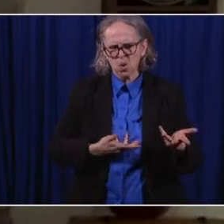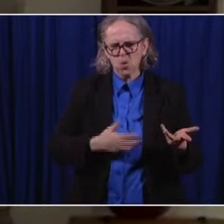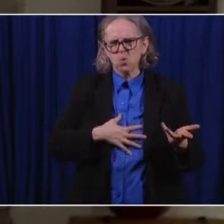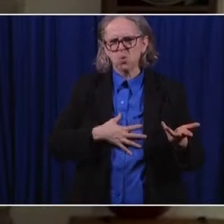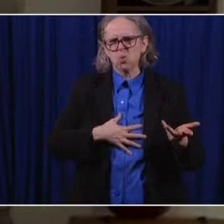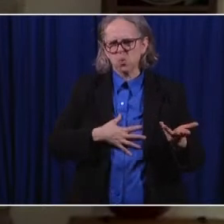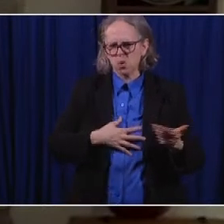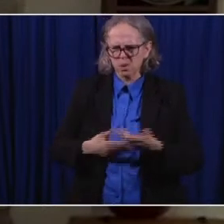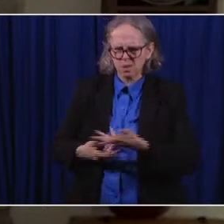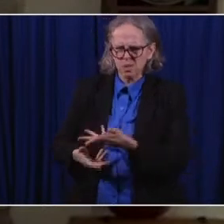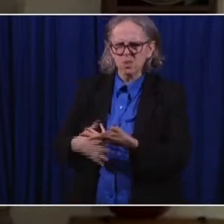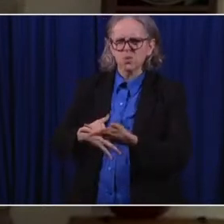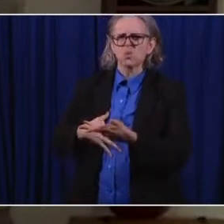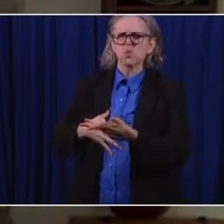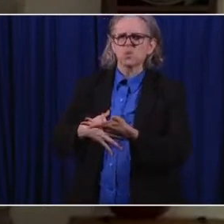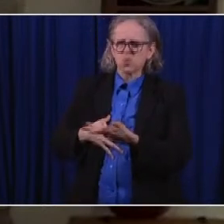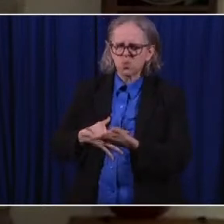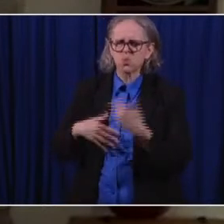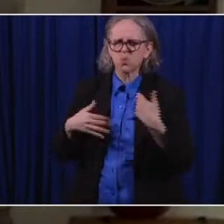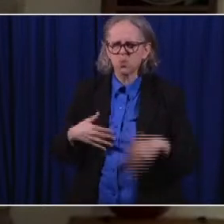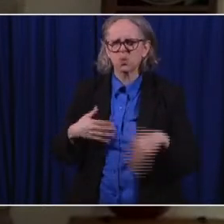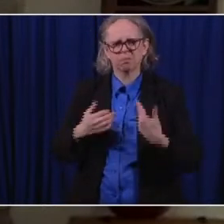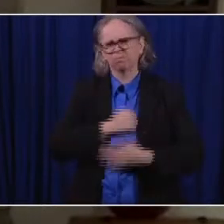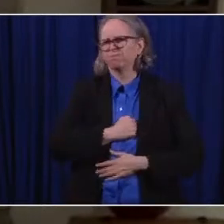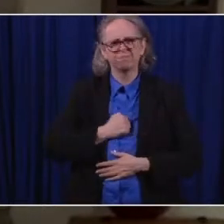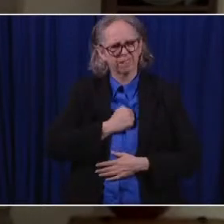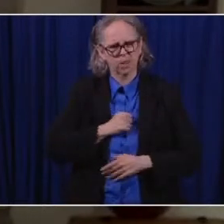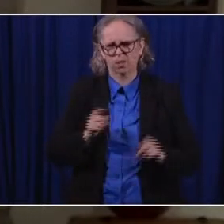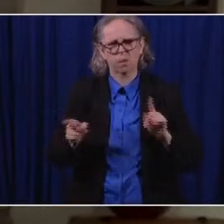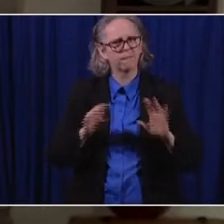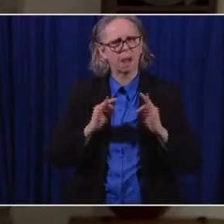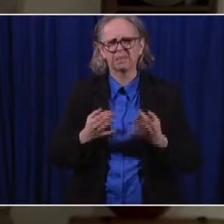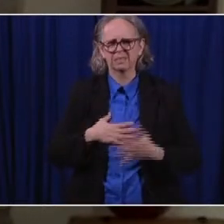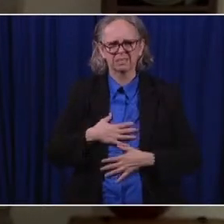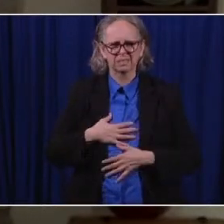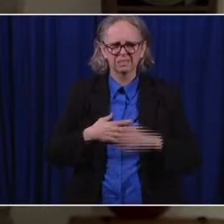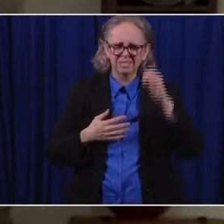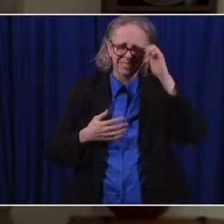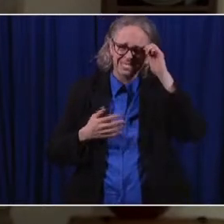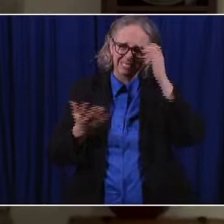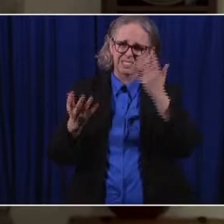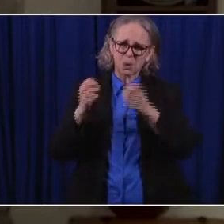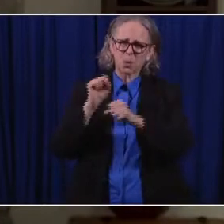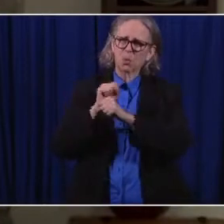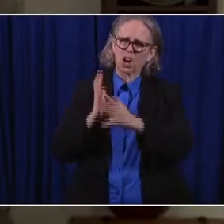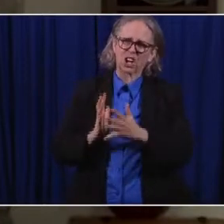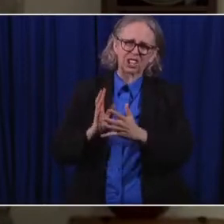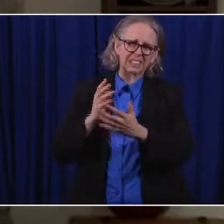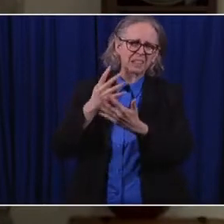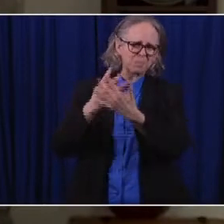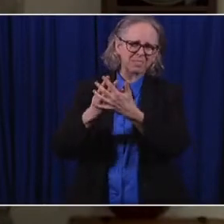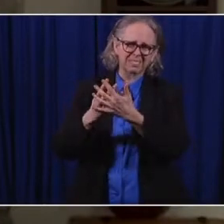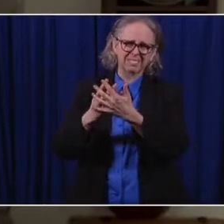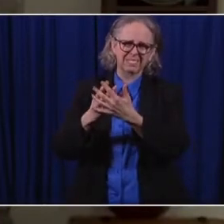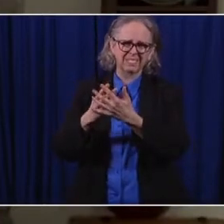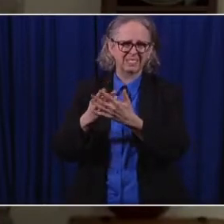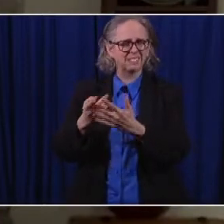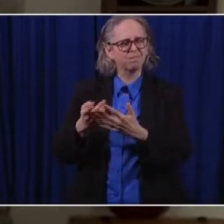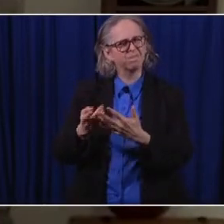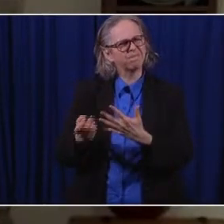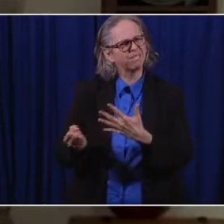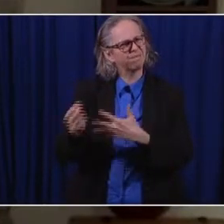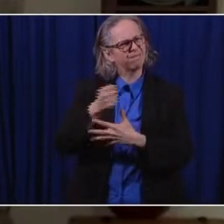them. And so those workers in the prison are certainly going to be a high priority when we look